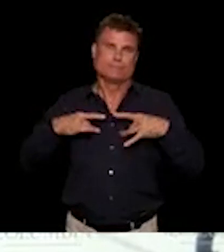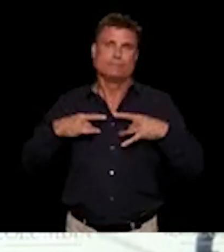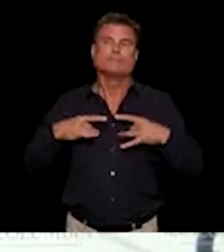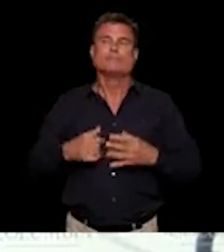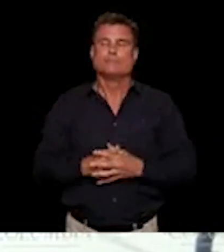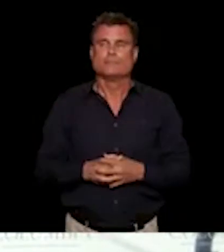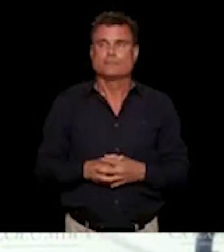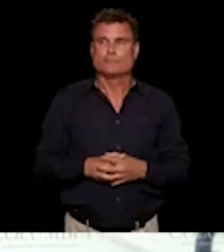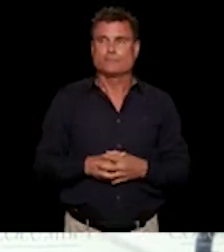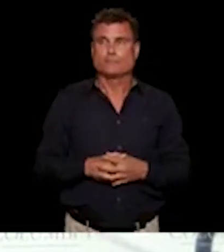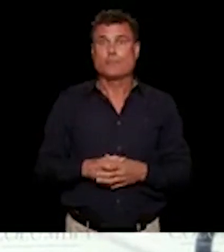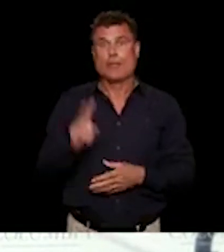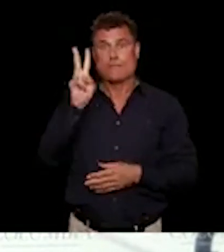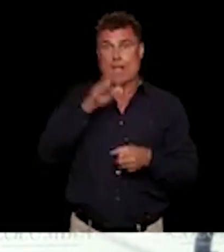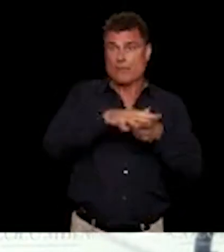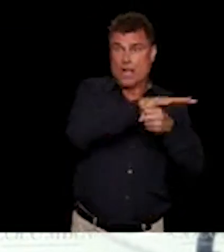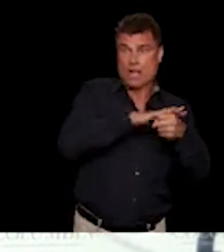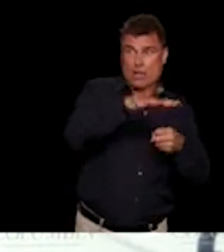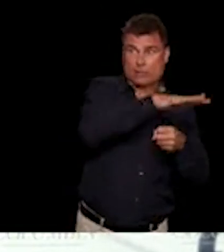cases by health authority are